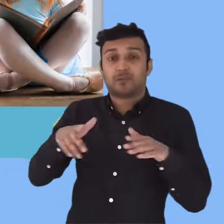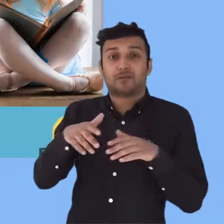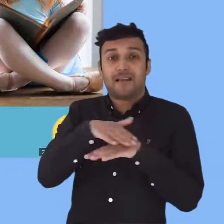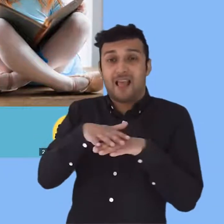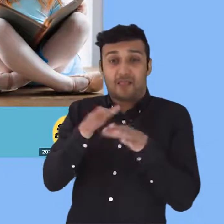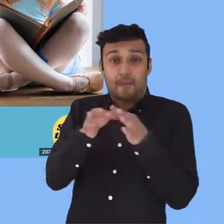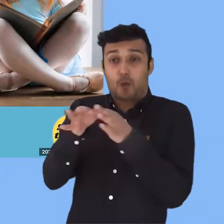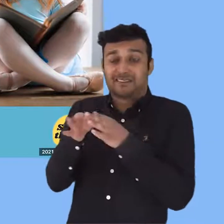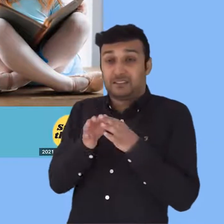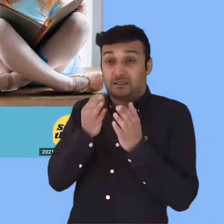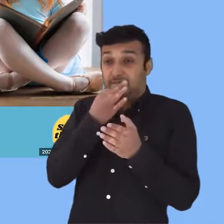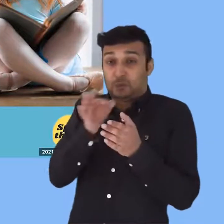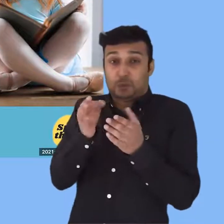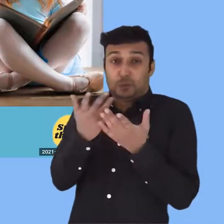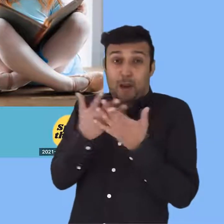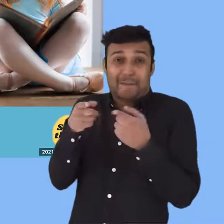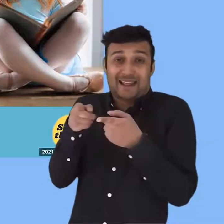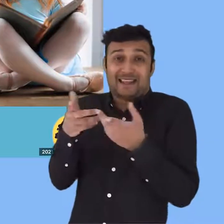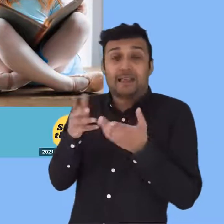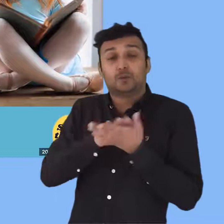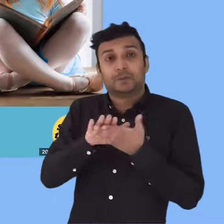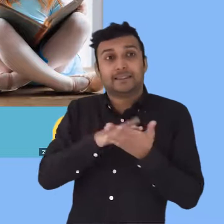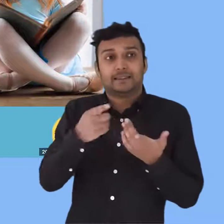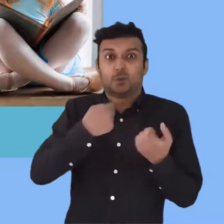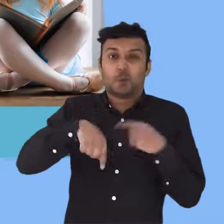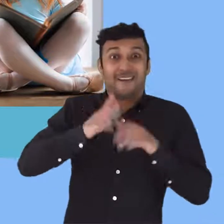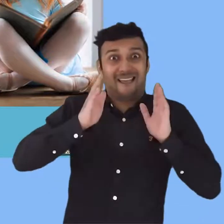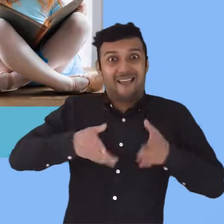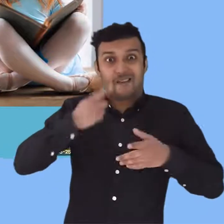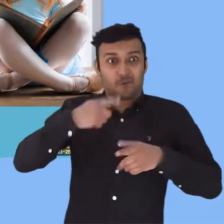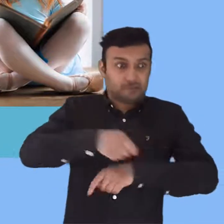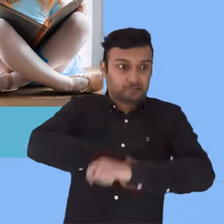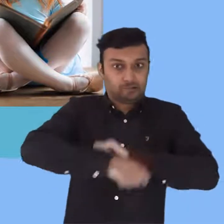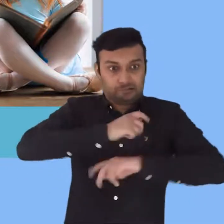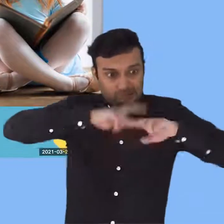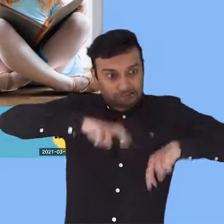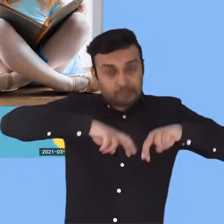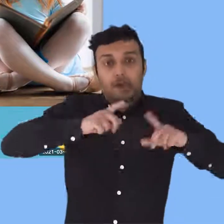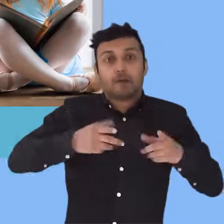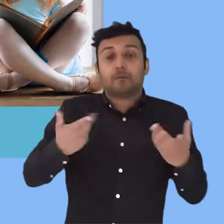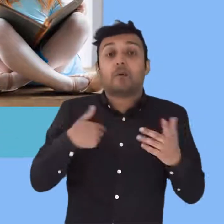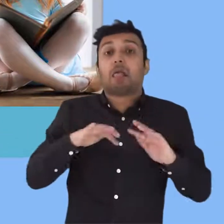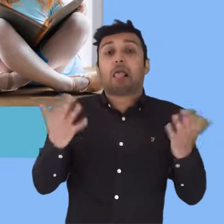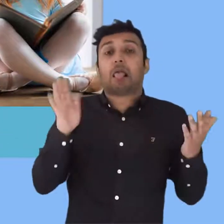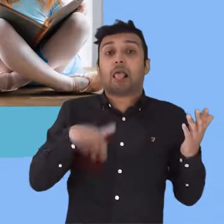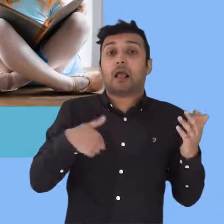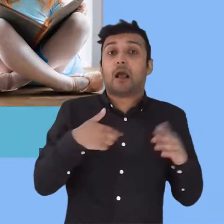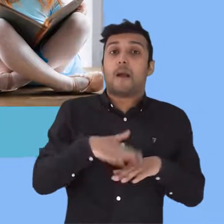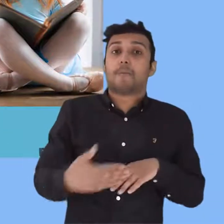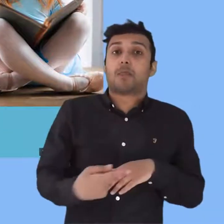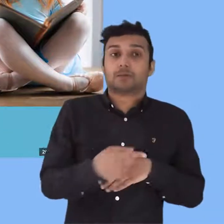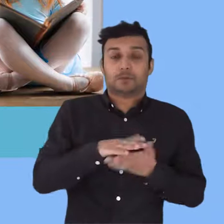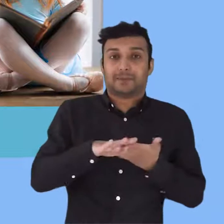If we don't actually make an effort to find racially diverse books, we're going to do